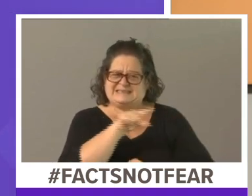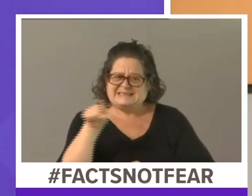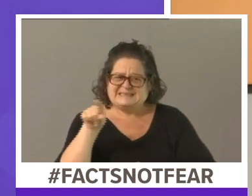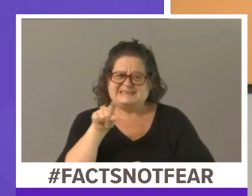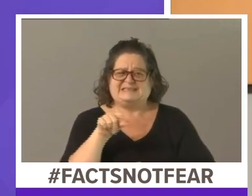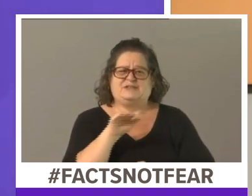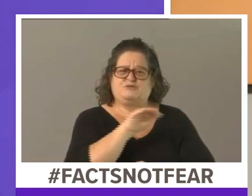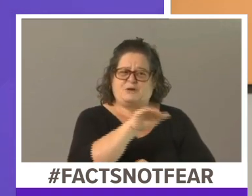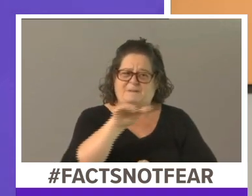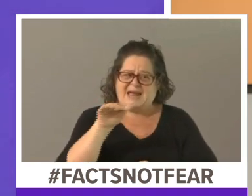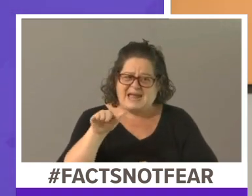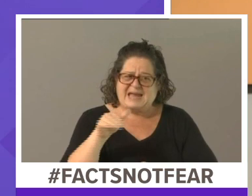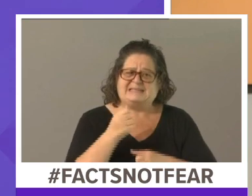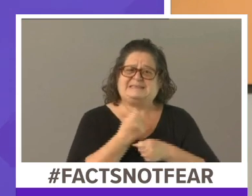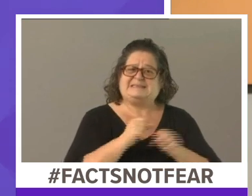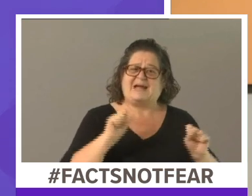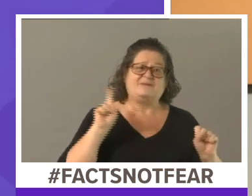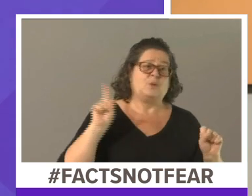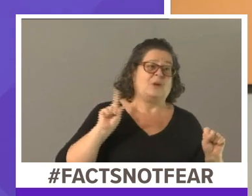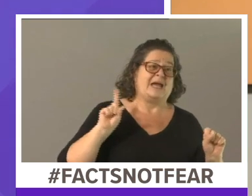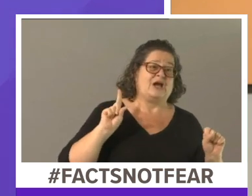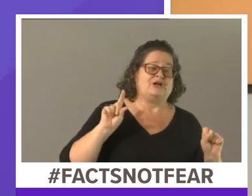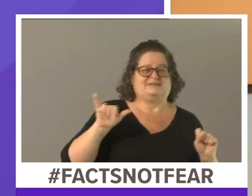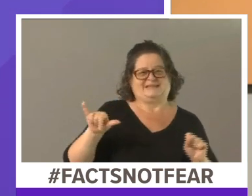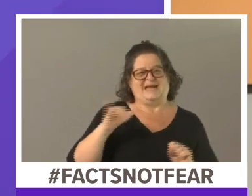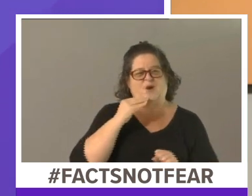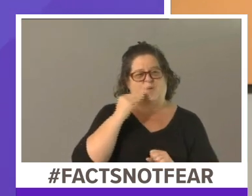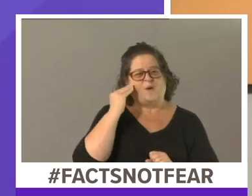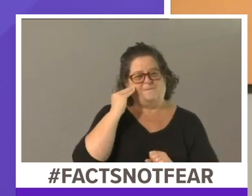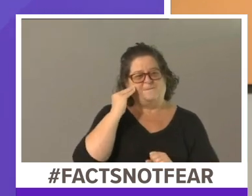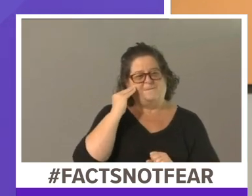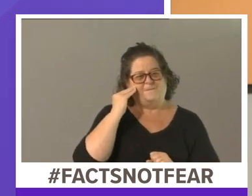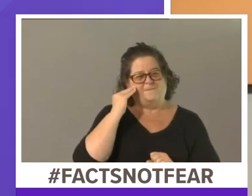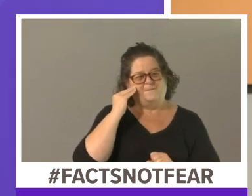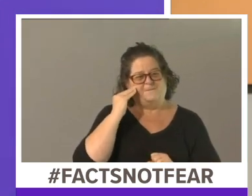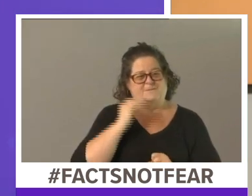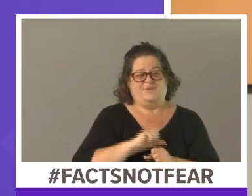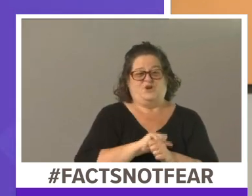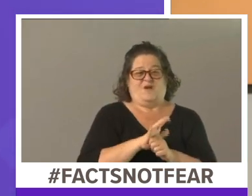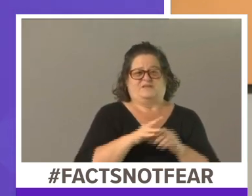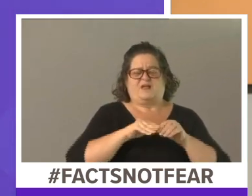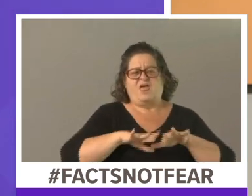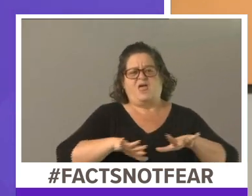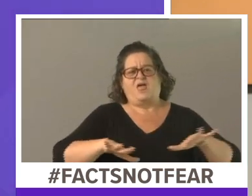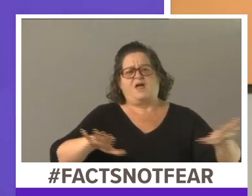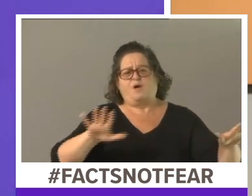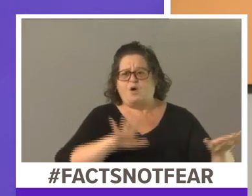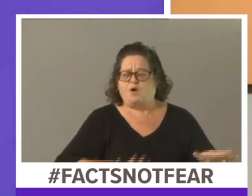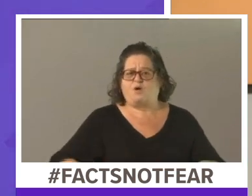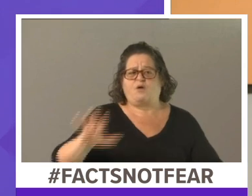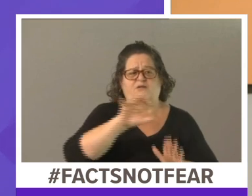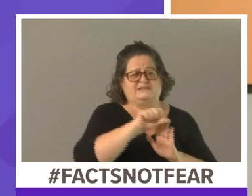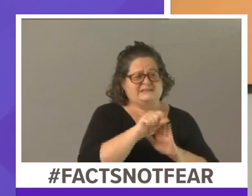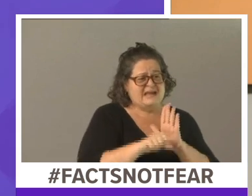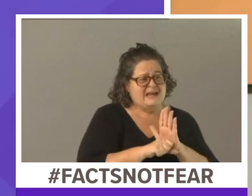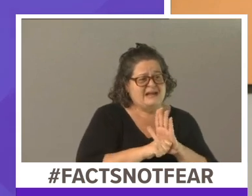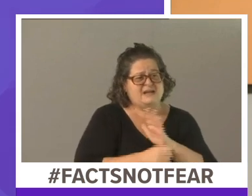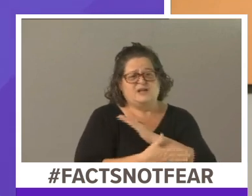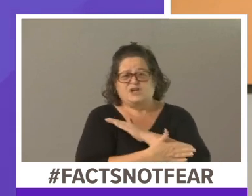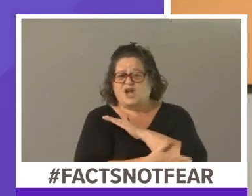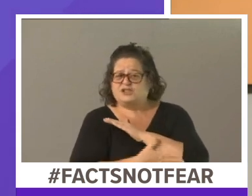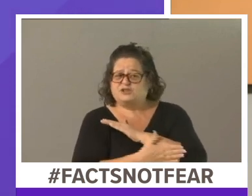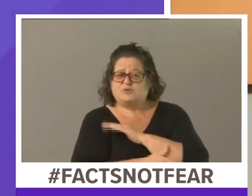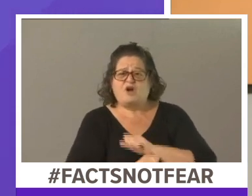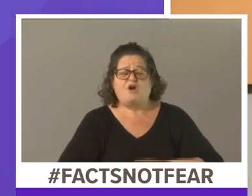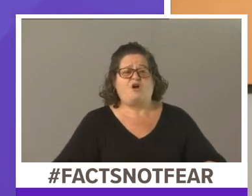at home. This virus is widespread in our state and in our country. People have been listening